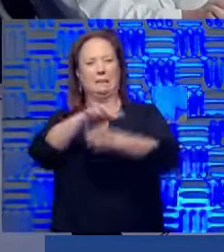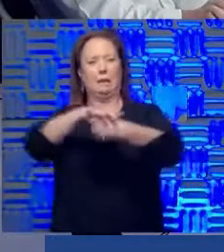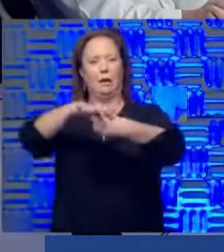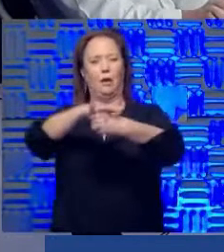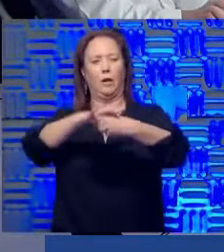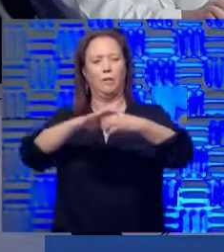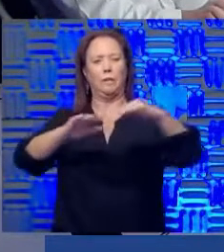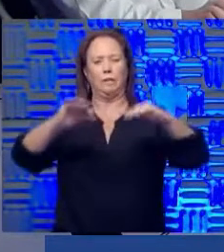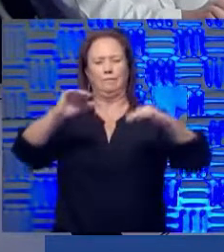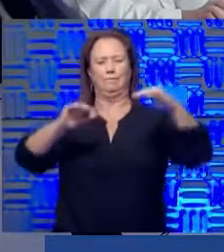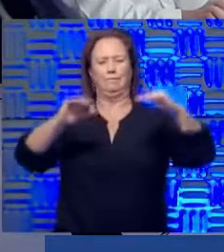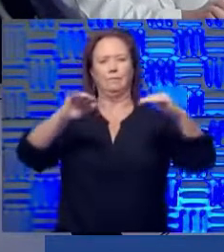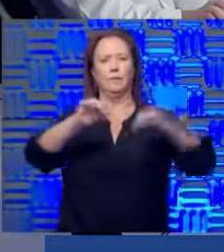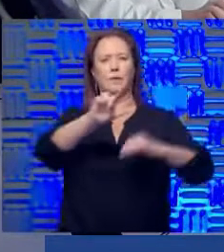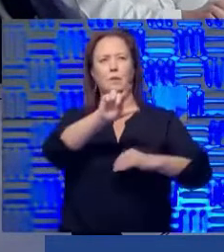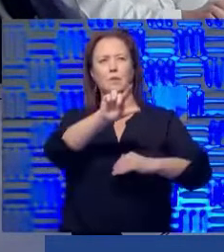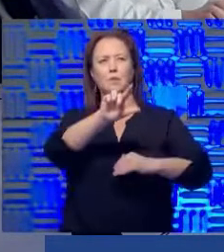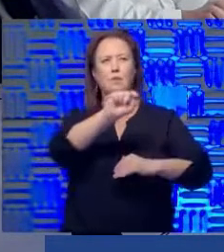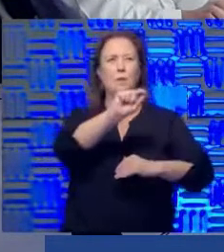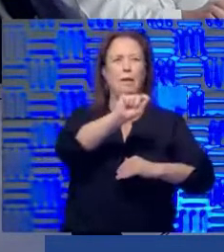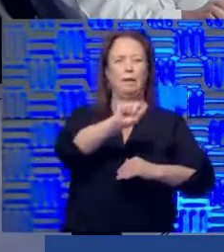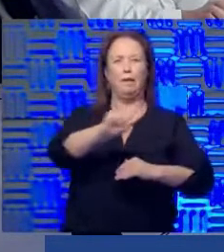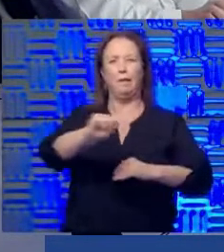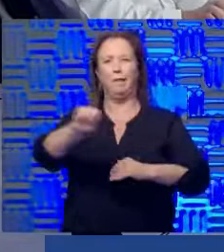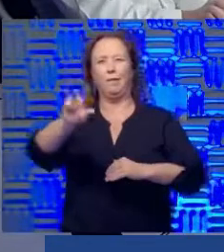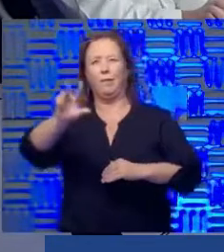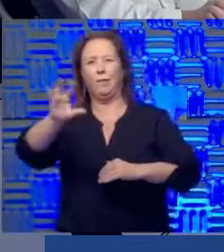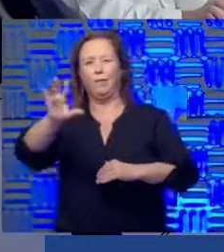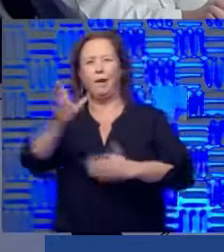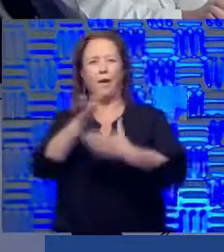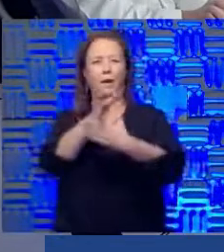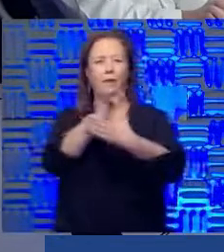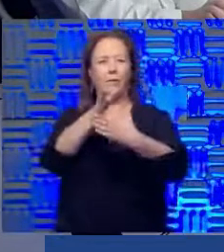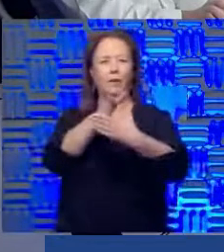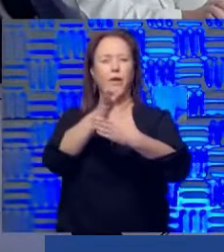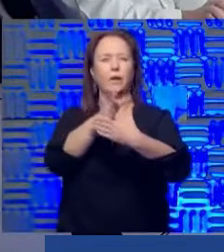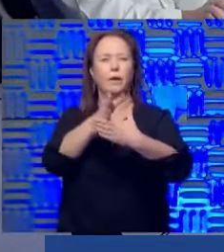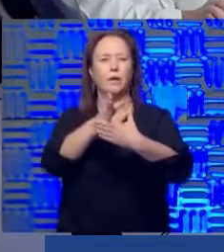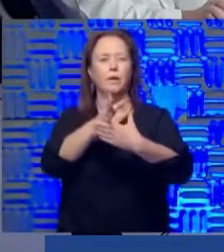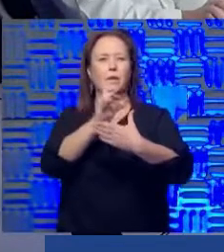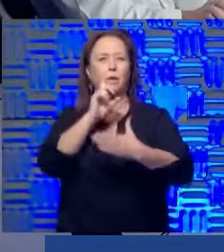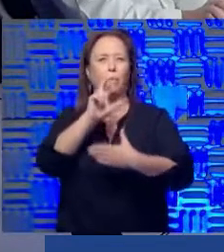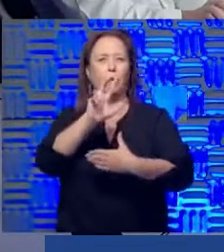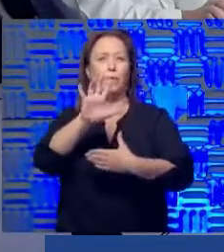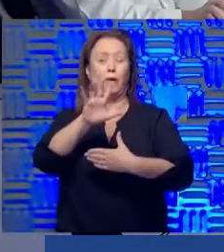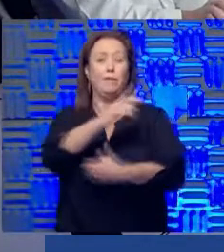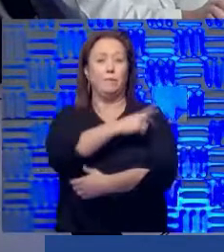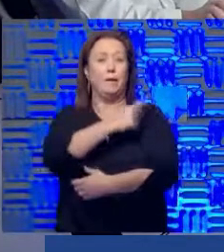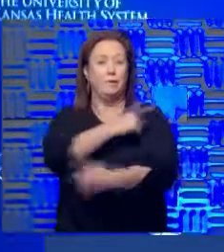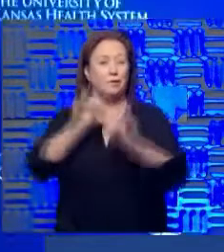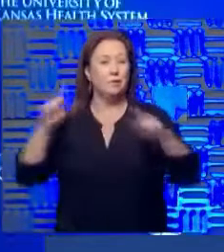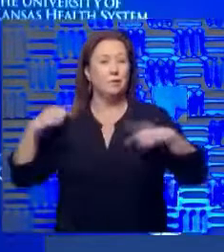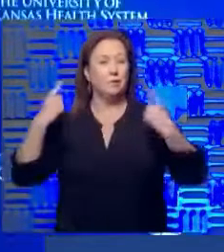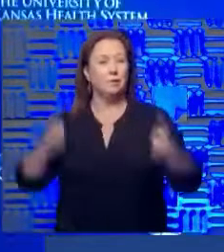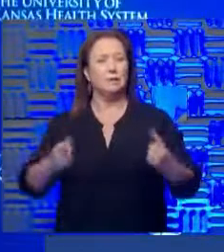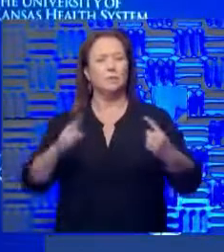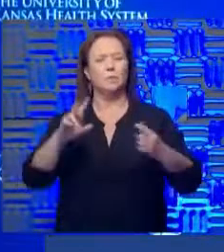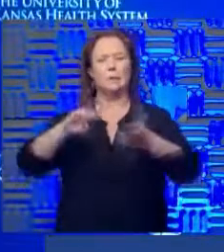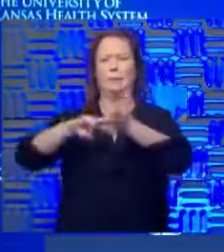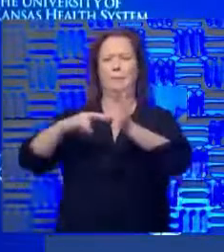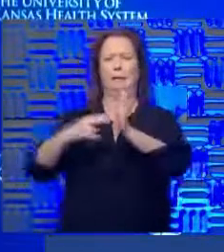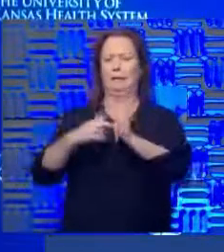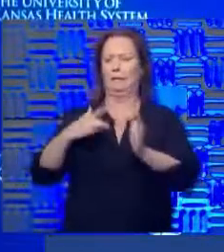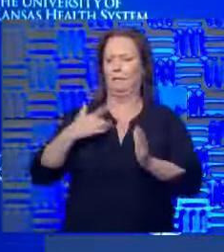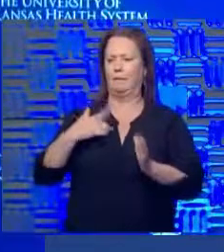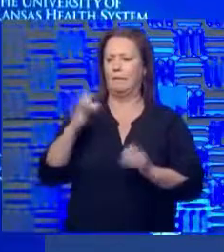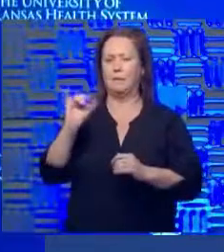been between 20 and 35 patients here, or 25, 35 patients for quite a while. What does that mean? 'Cause it feels like